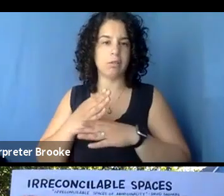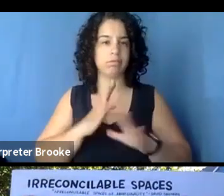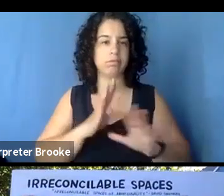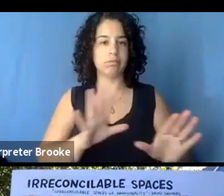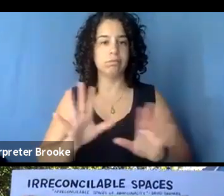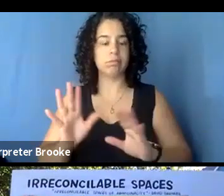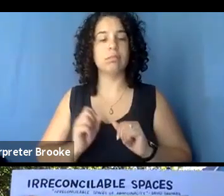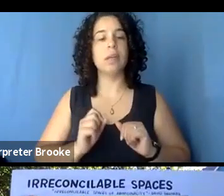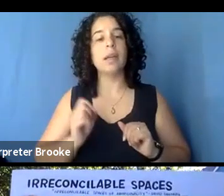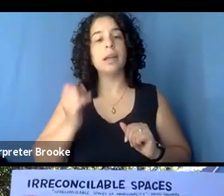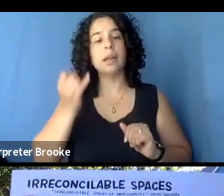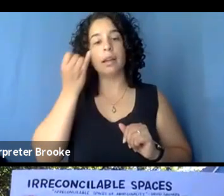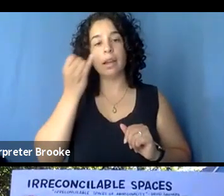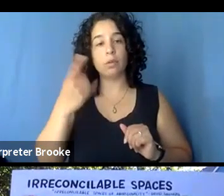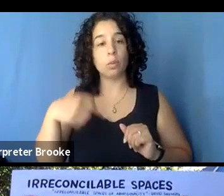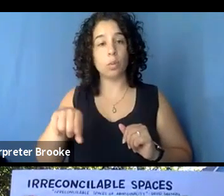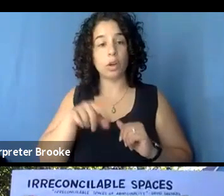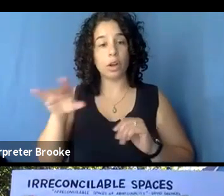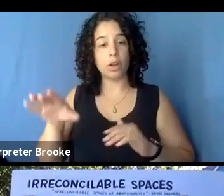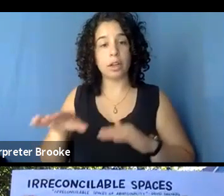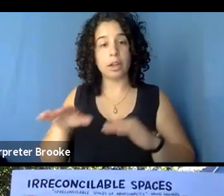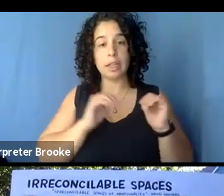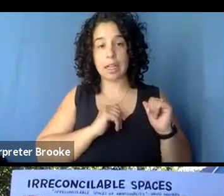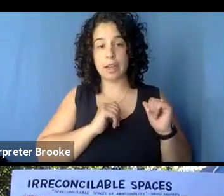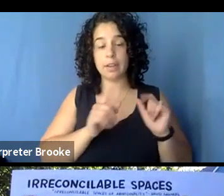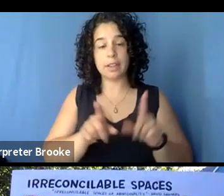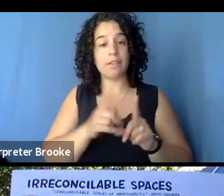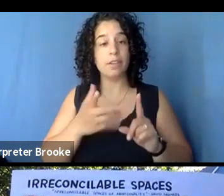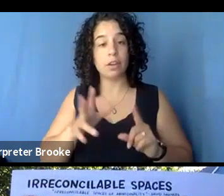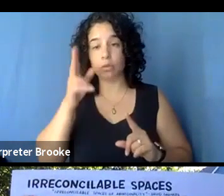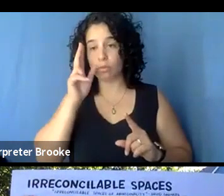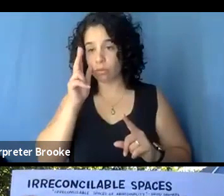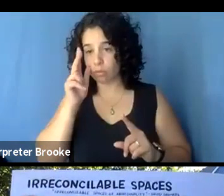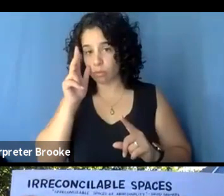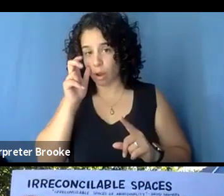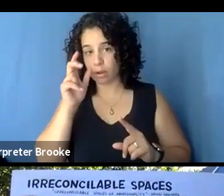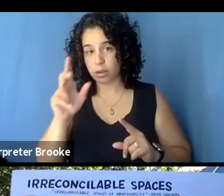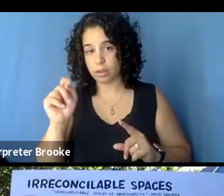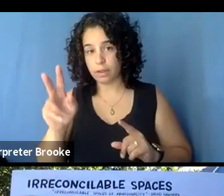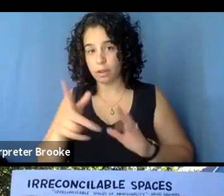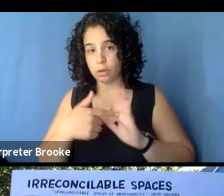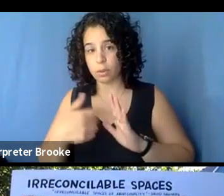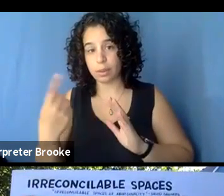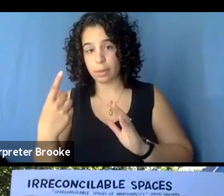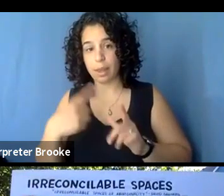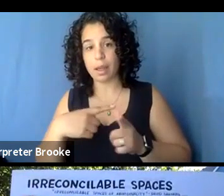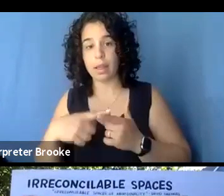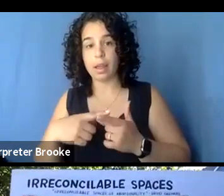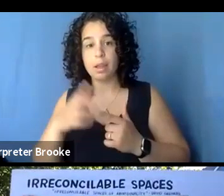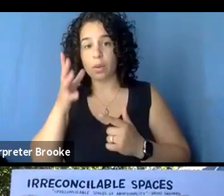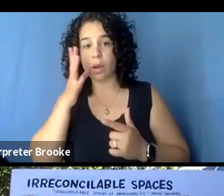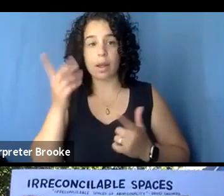were weaving this into a show, what would happen is there would come this,